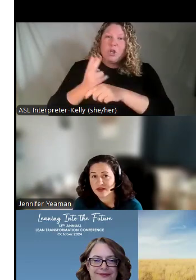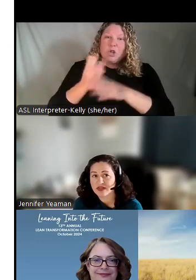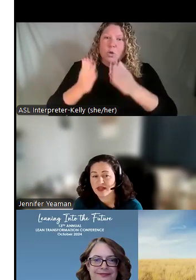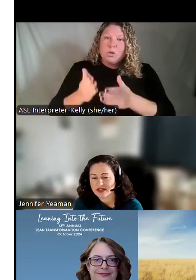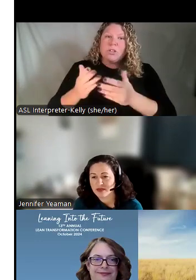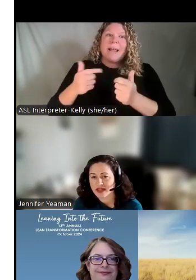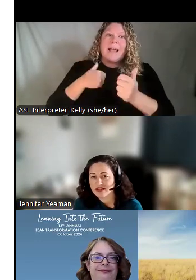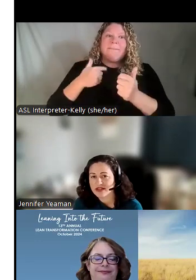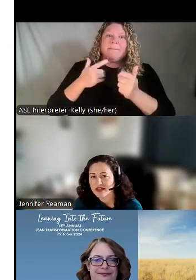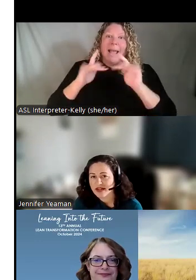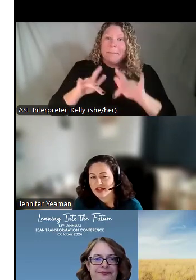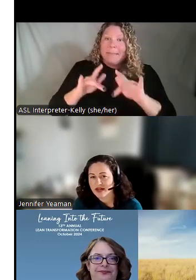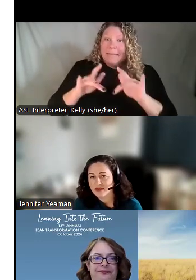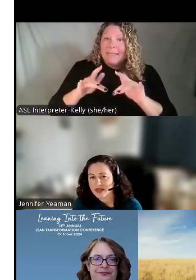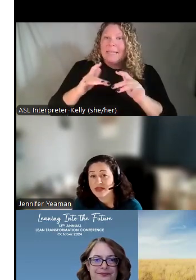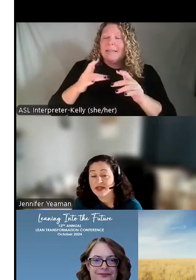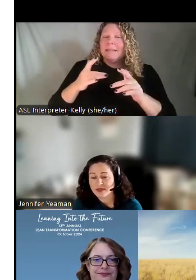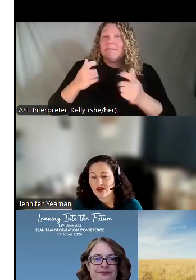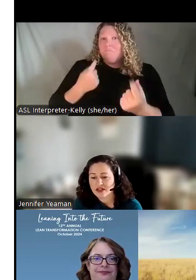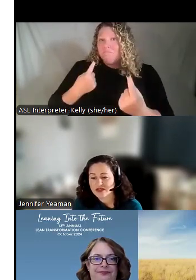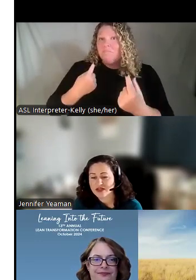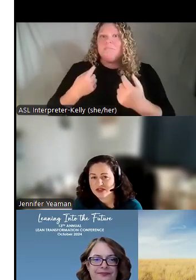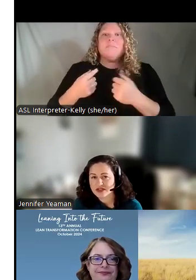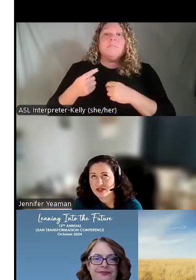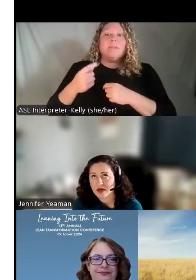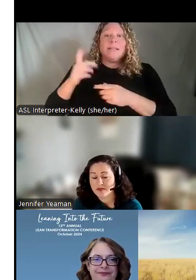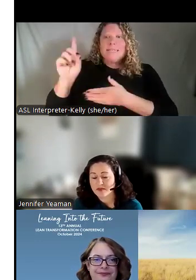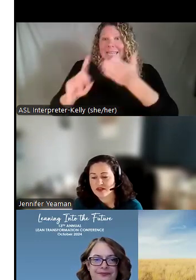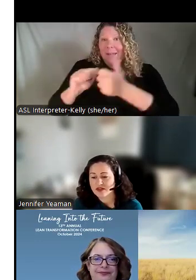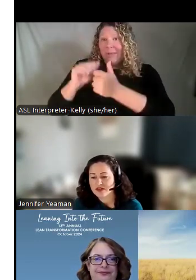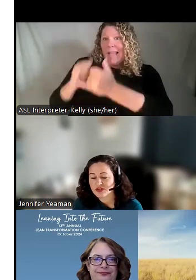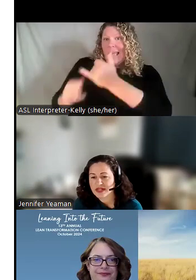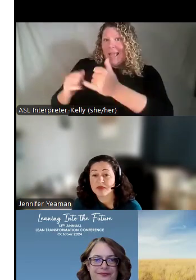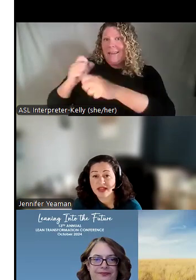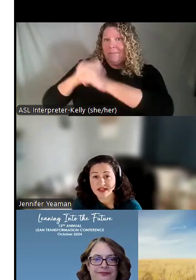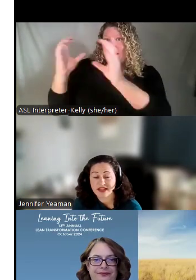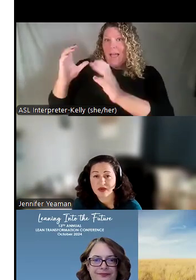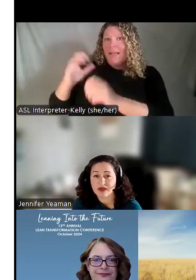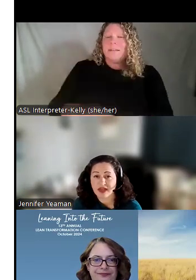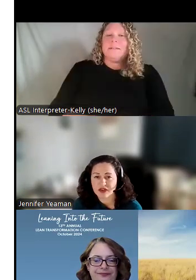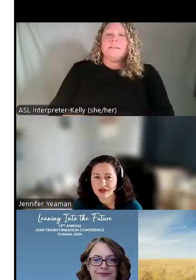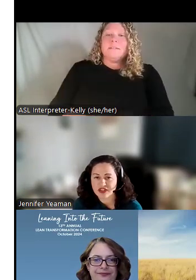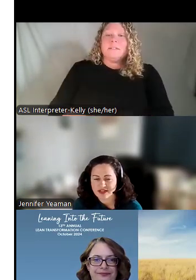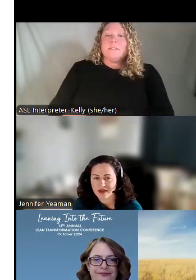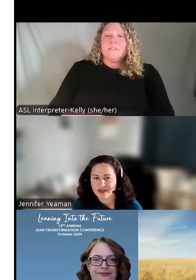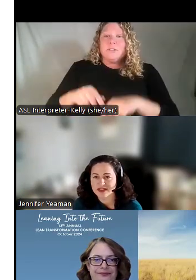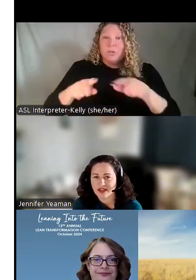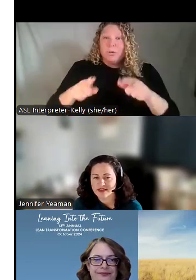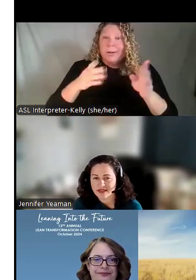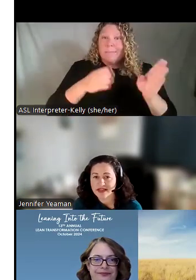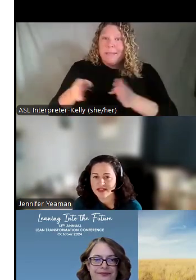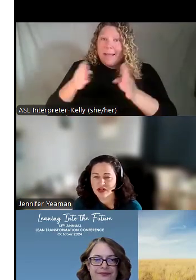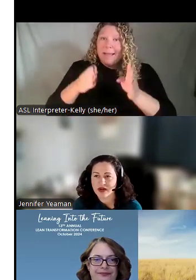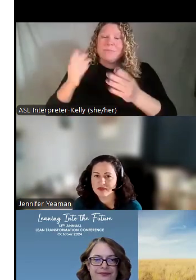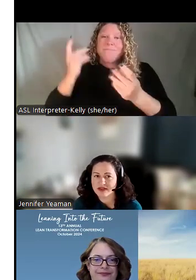definitely design with the end in mind, and thinking about our users during the planning cycle and creation cycle. So